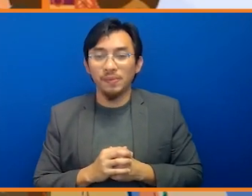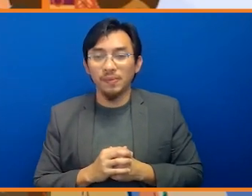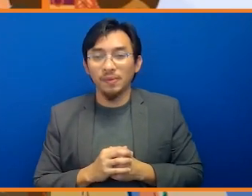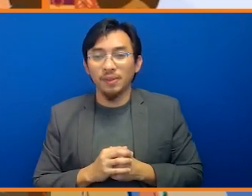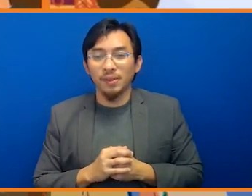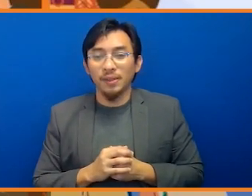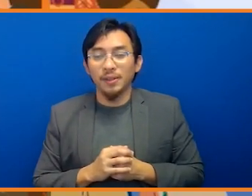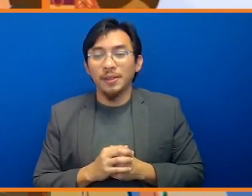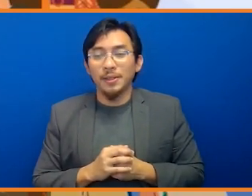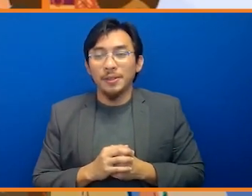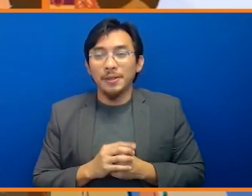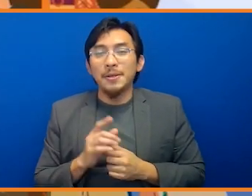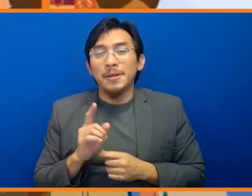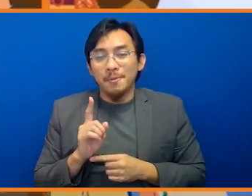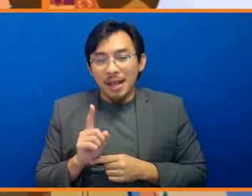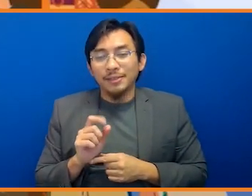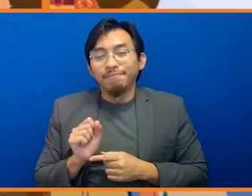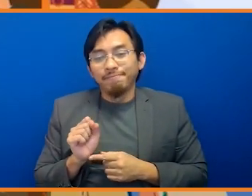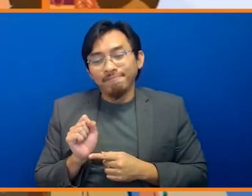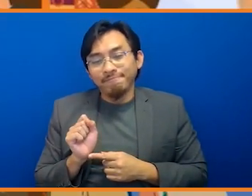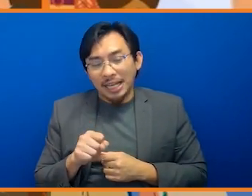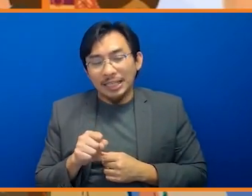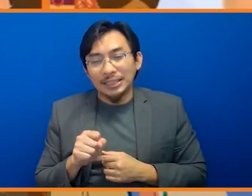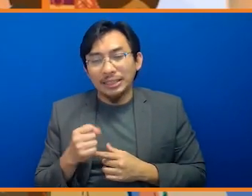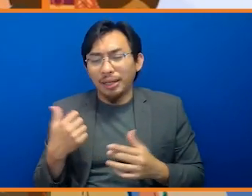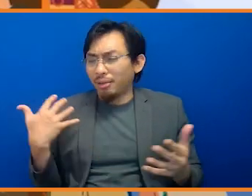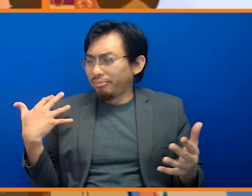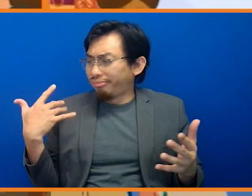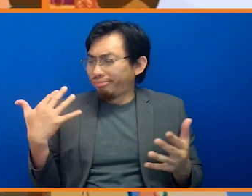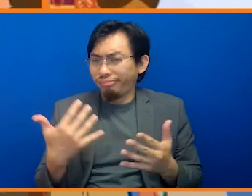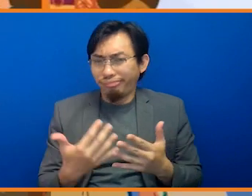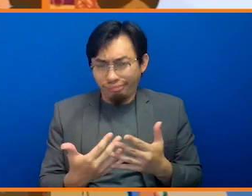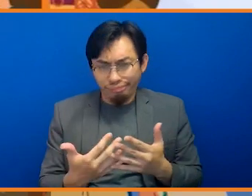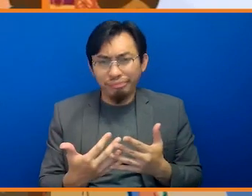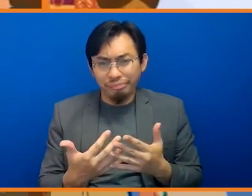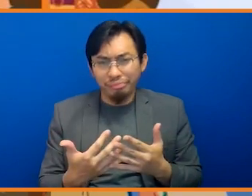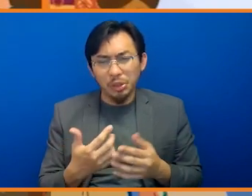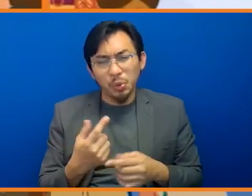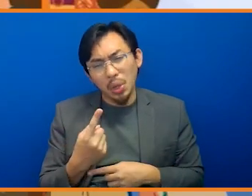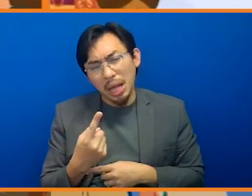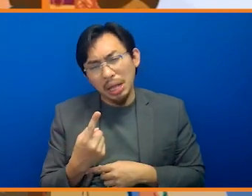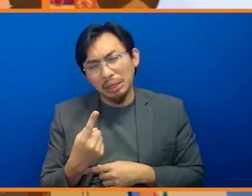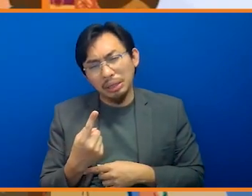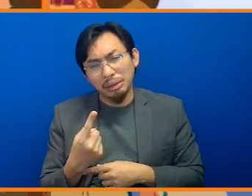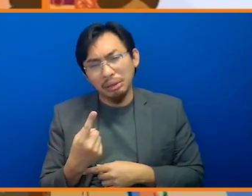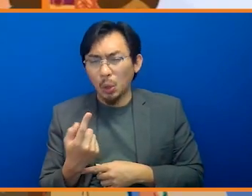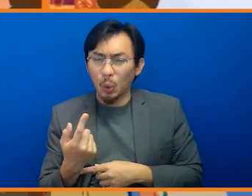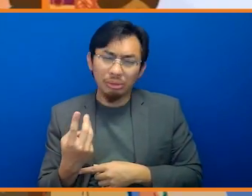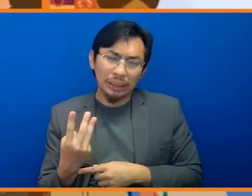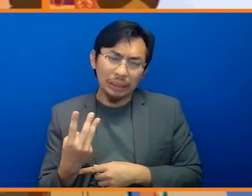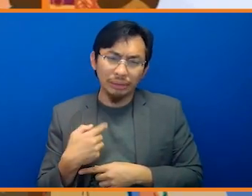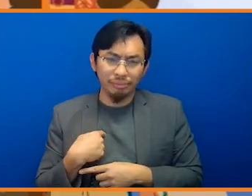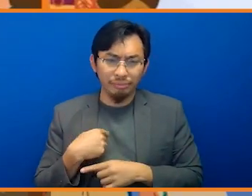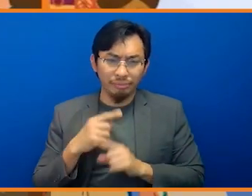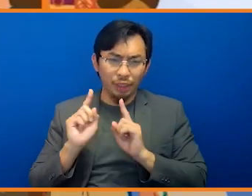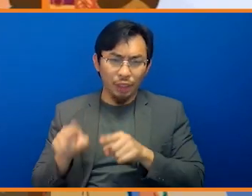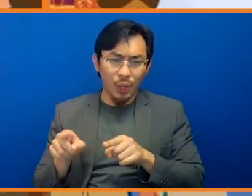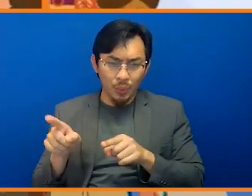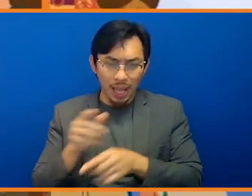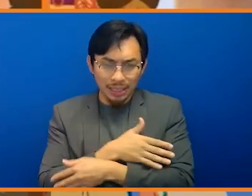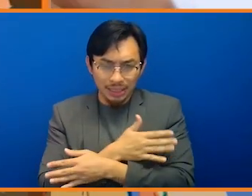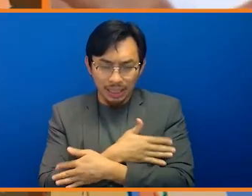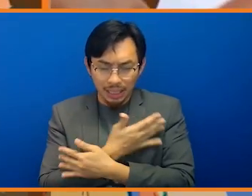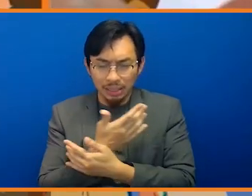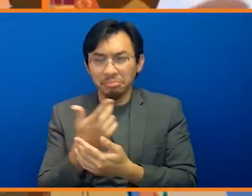But so far, like me, twice or three times visit to Aceh